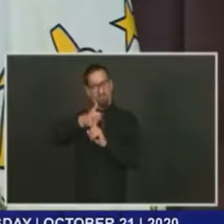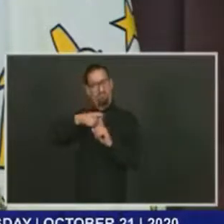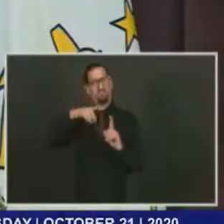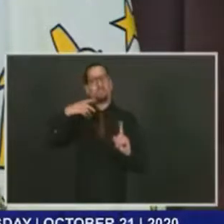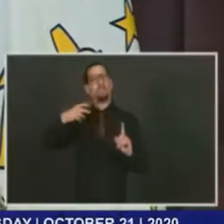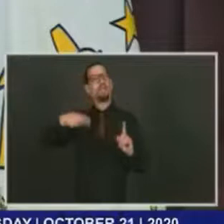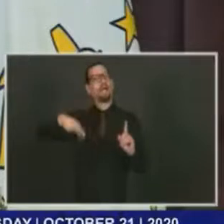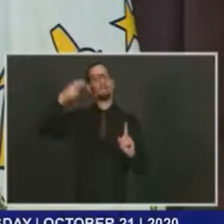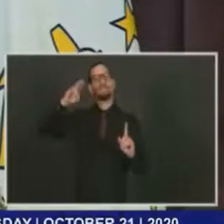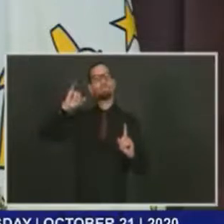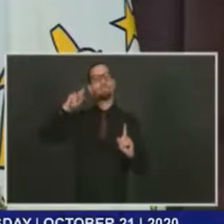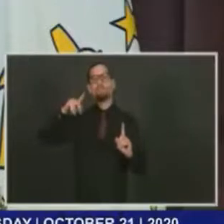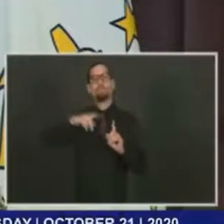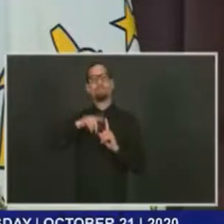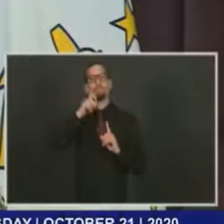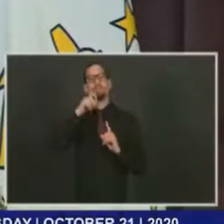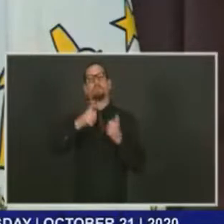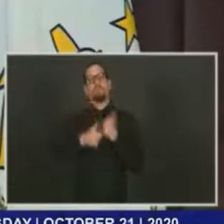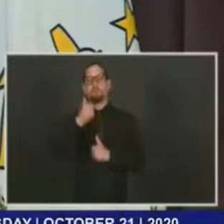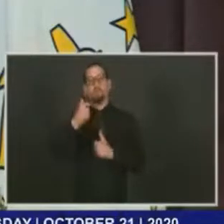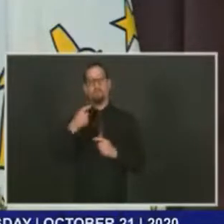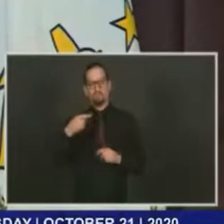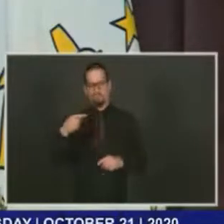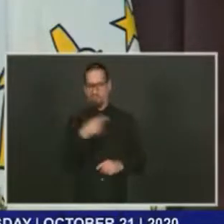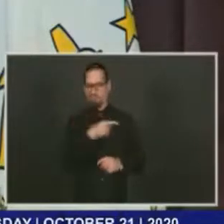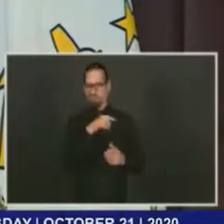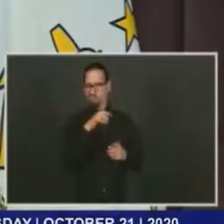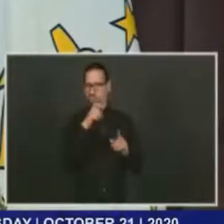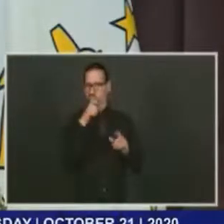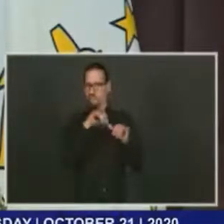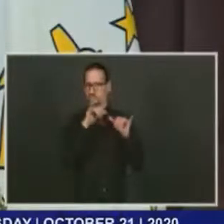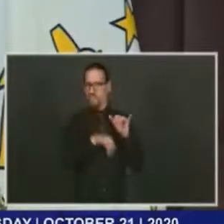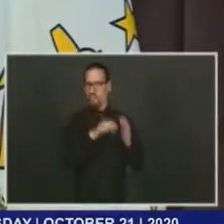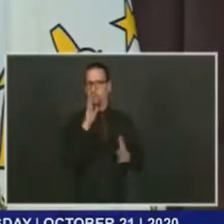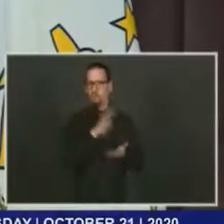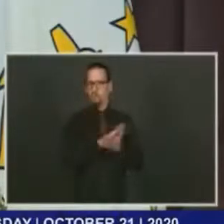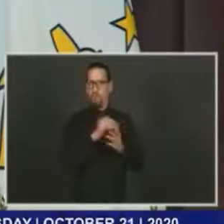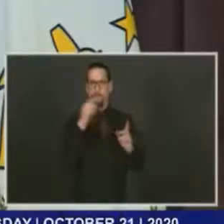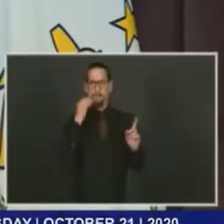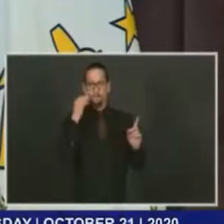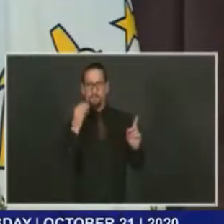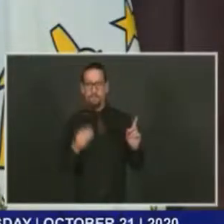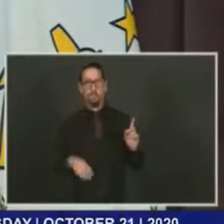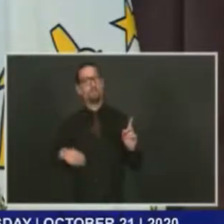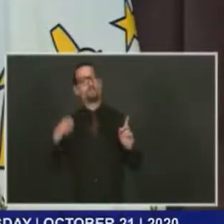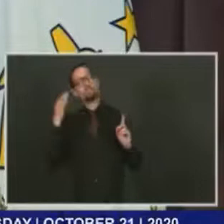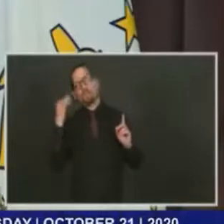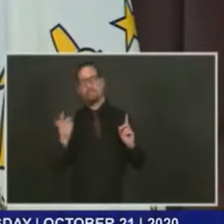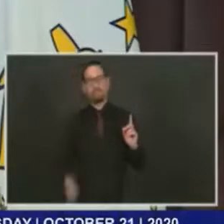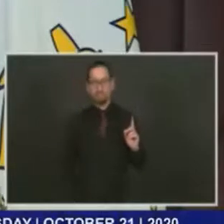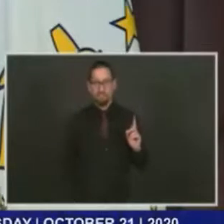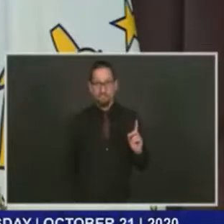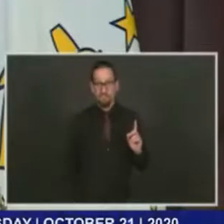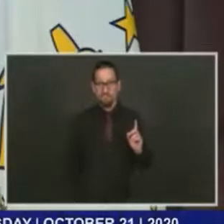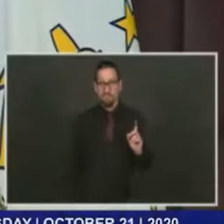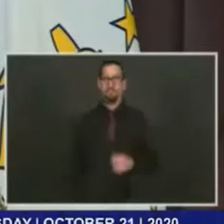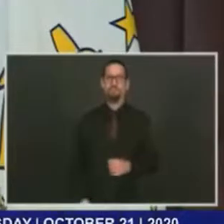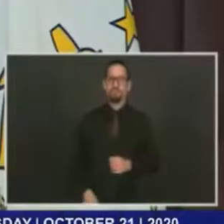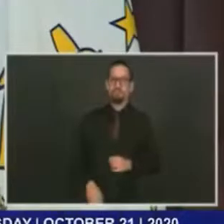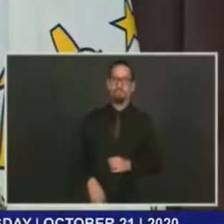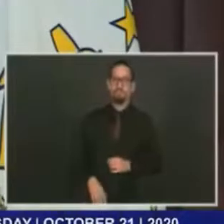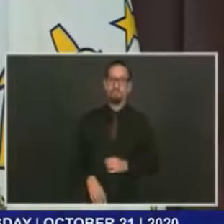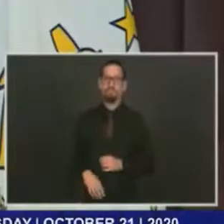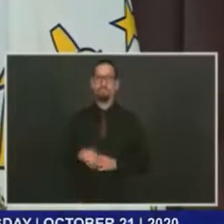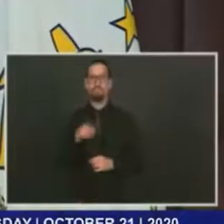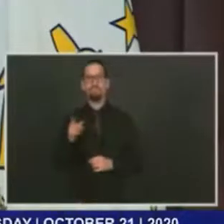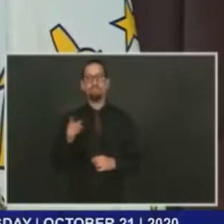home than the kids who are in school. I think the reason for that is they're structured environments. Like